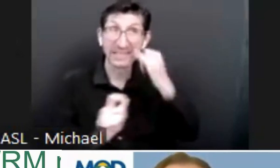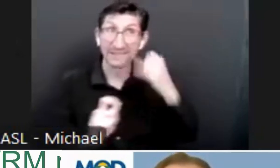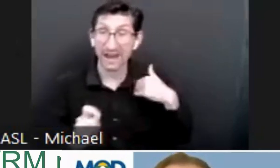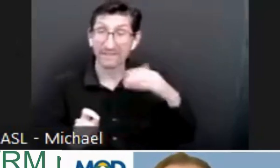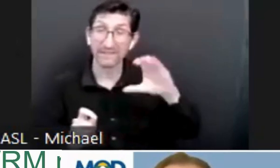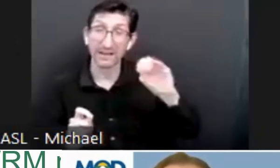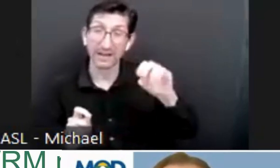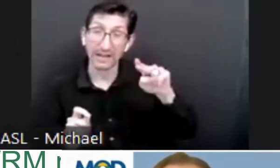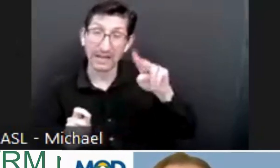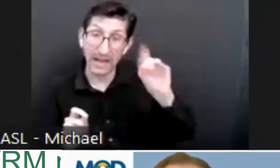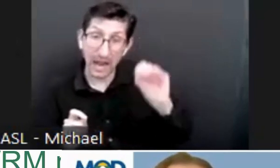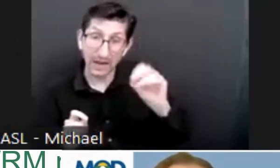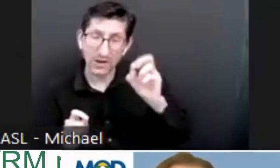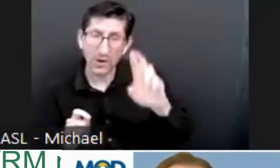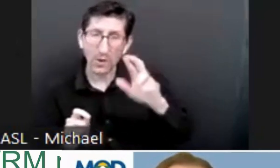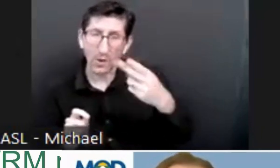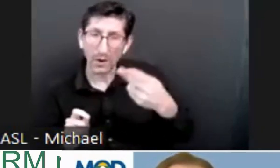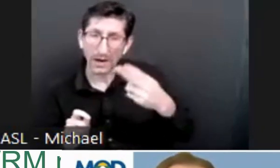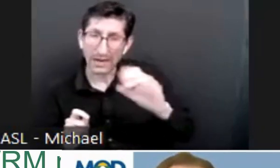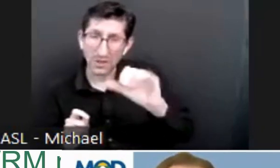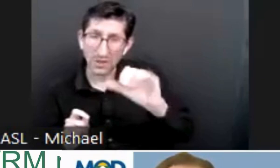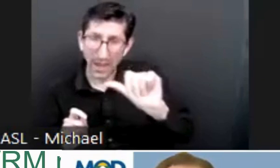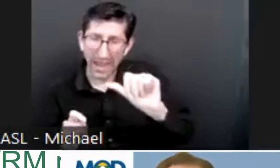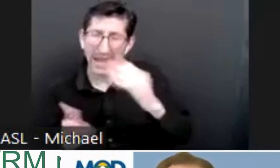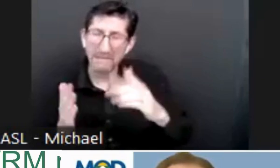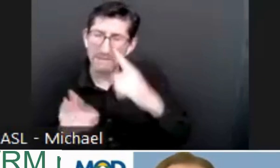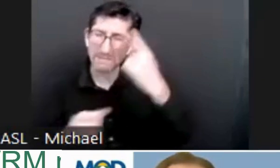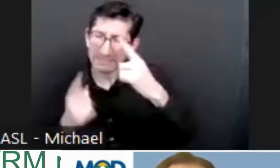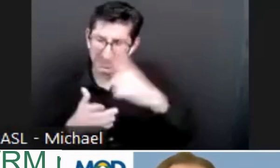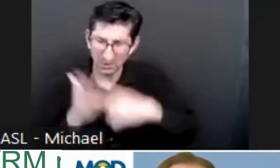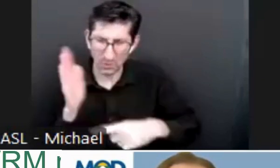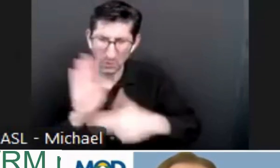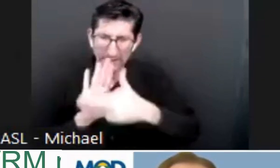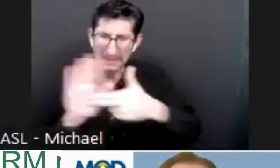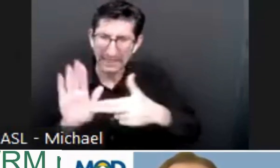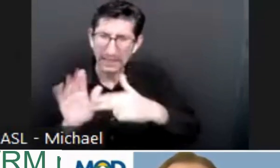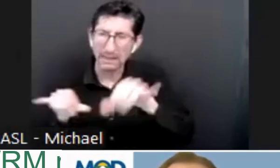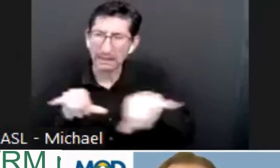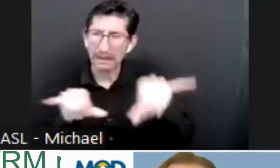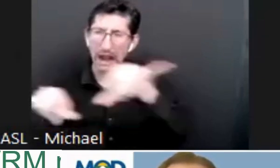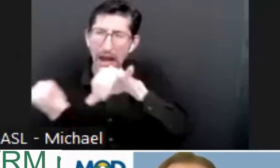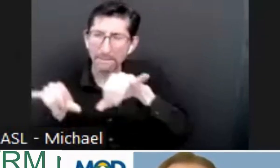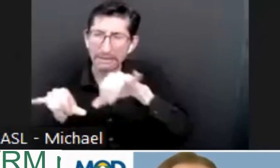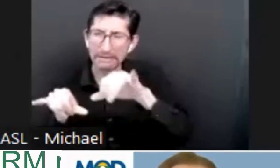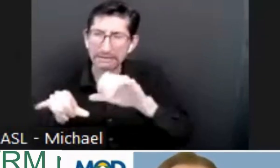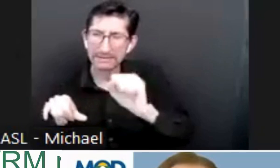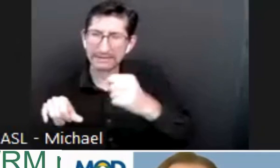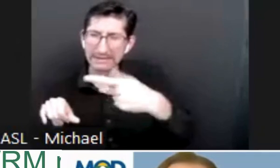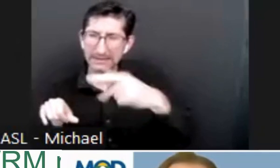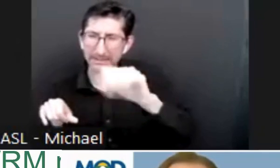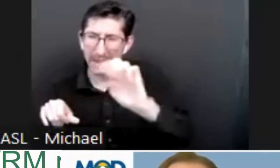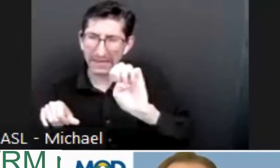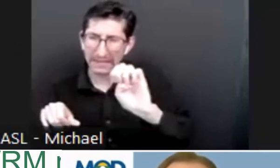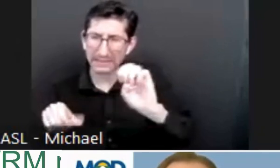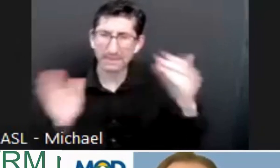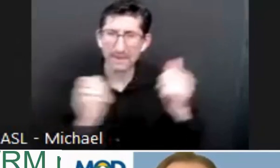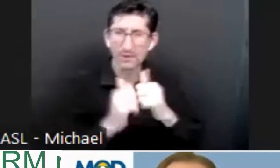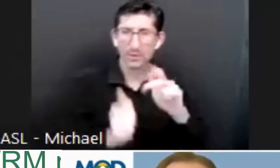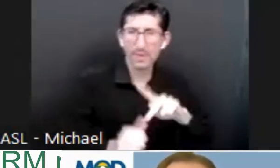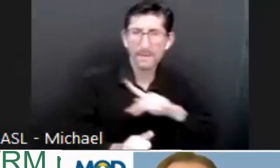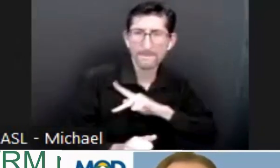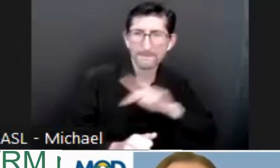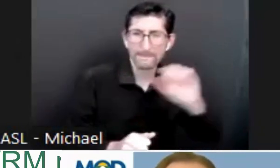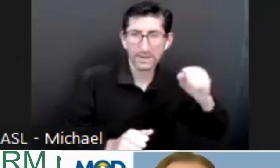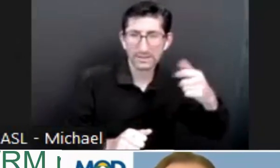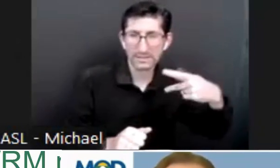want to look at what's considered common space versus personal space. And then you might want to think in advance about who's going to